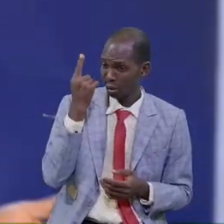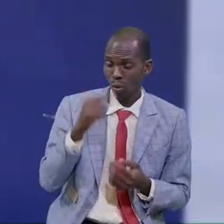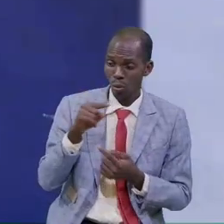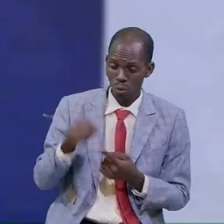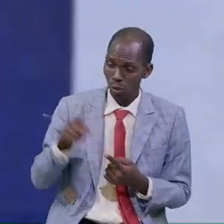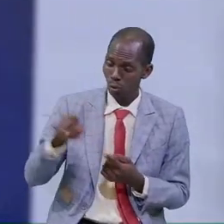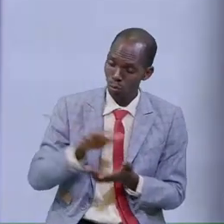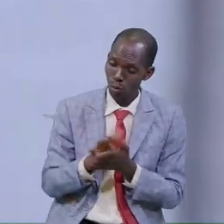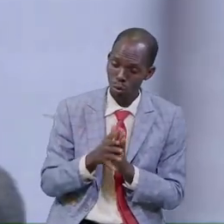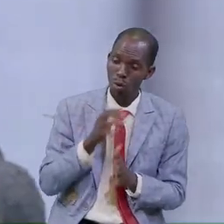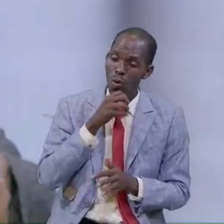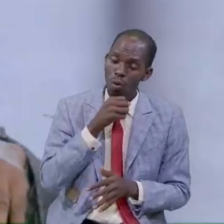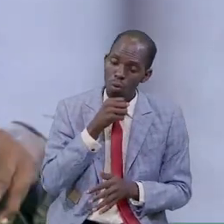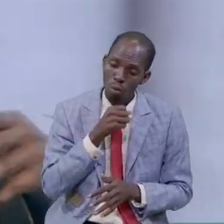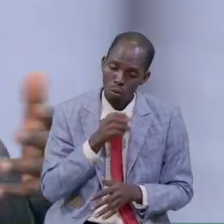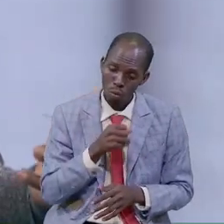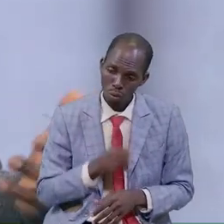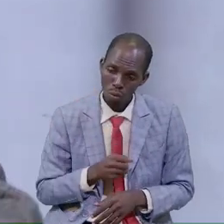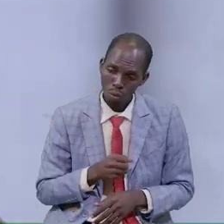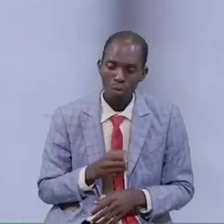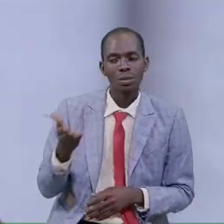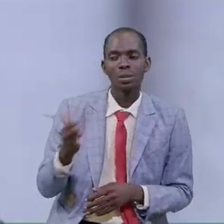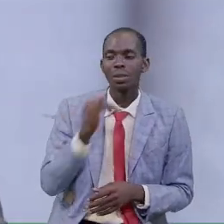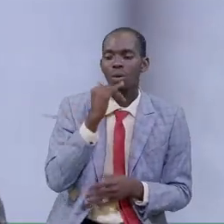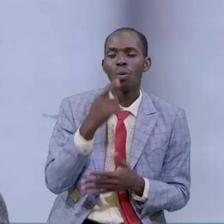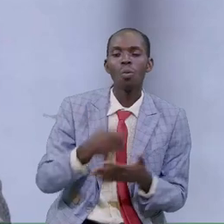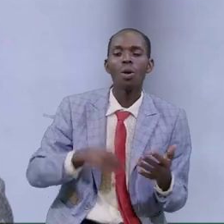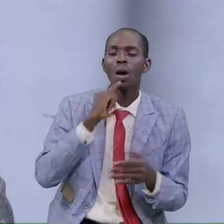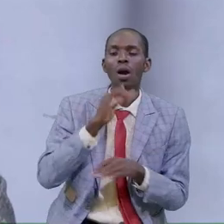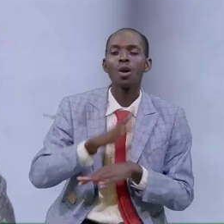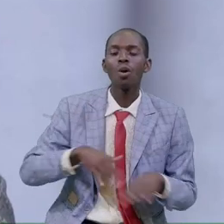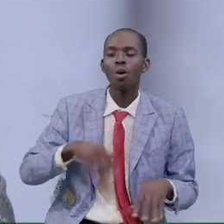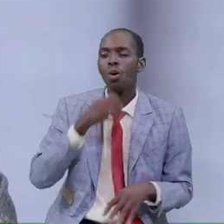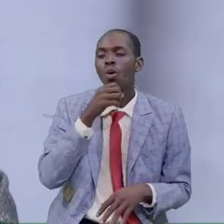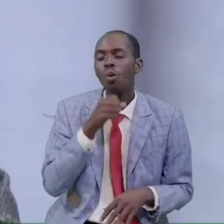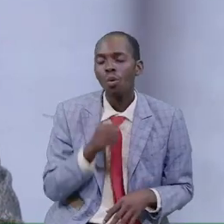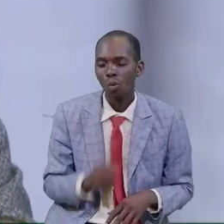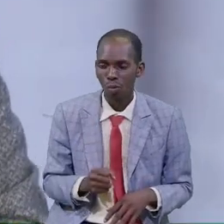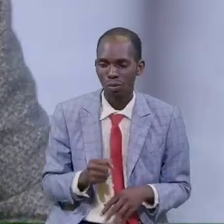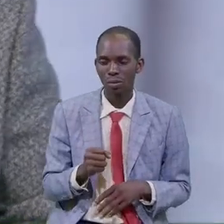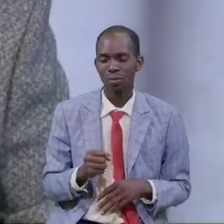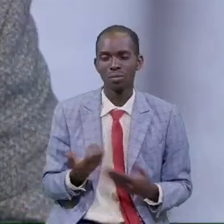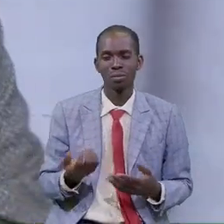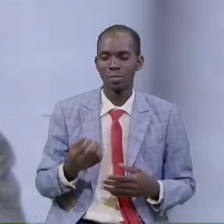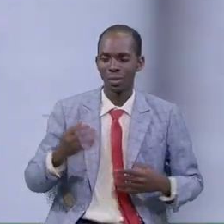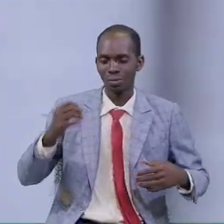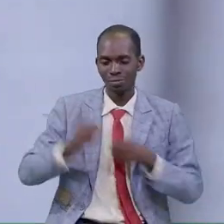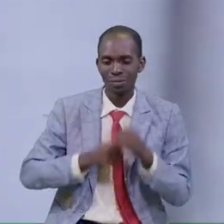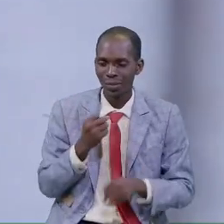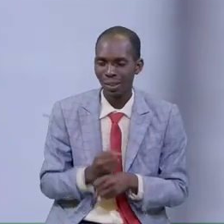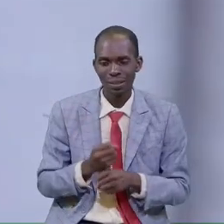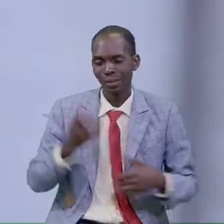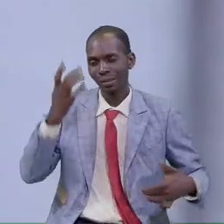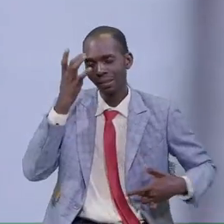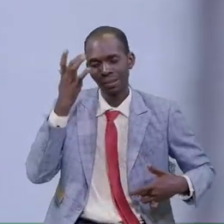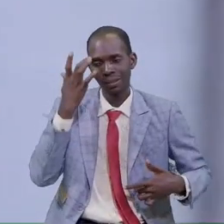Old and old, there is old age infirmity. Papa, mais on comprend. Lorsqu'on vieillit là, il y a une infirmité, une faiblesse,